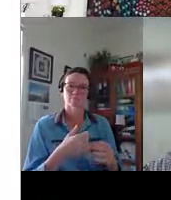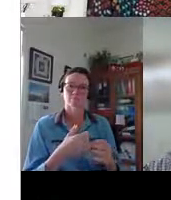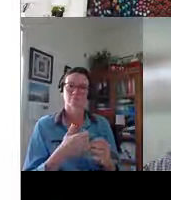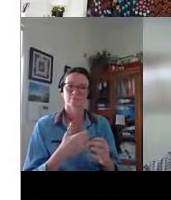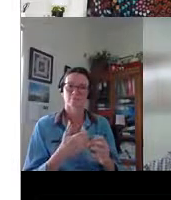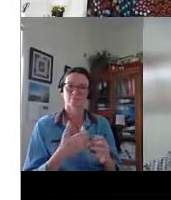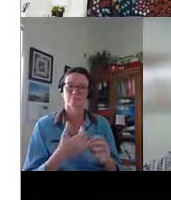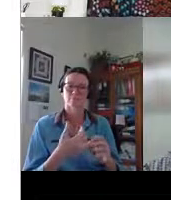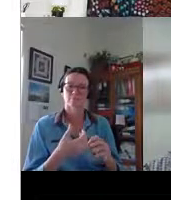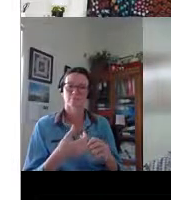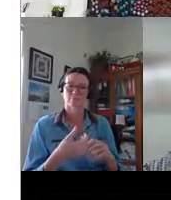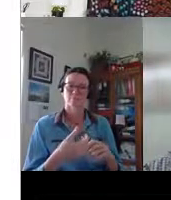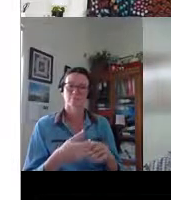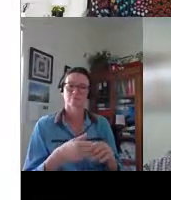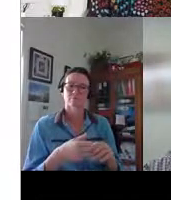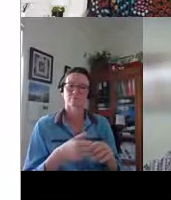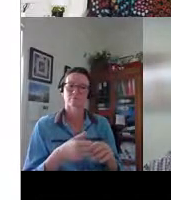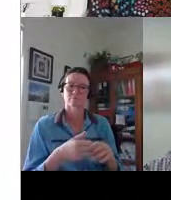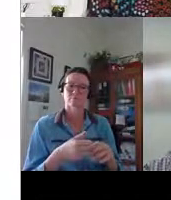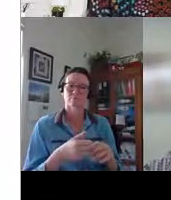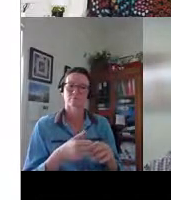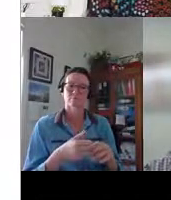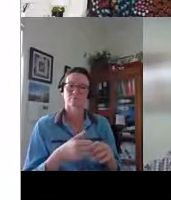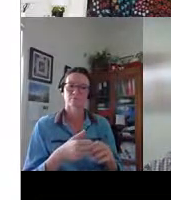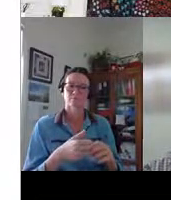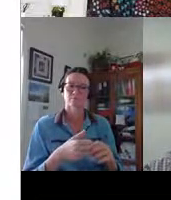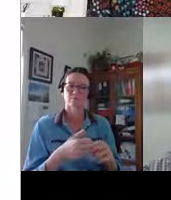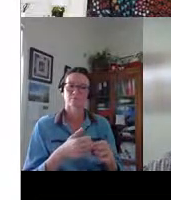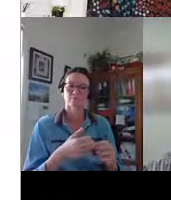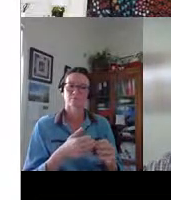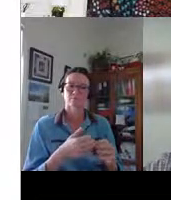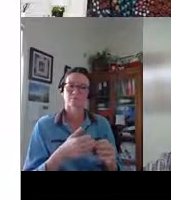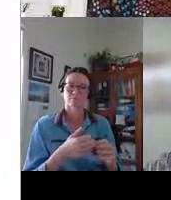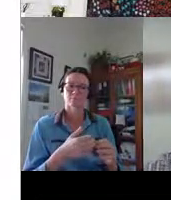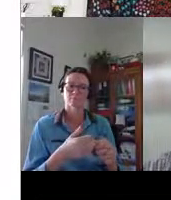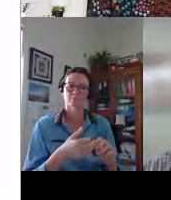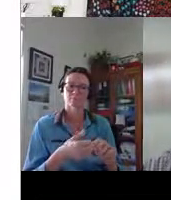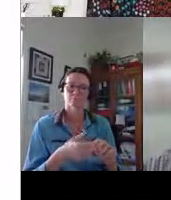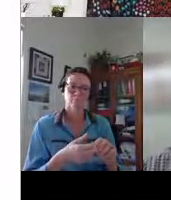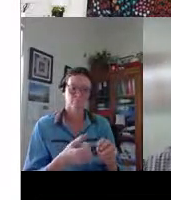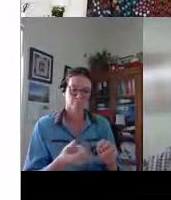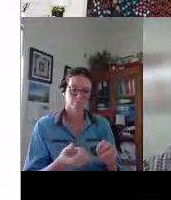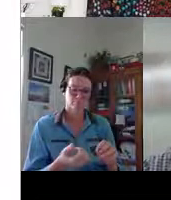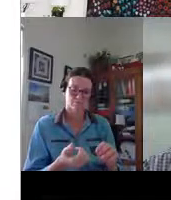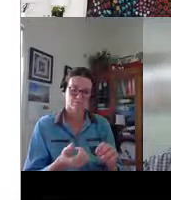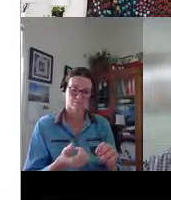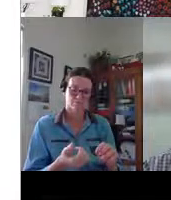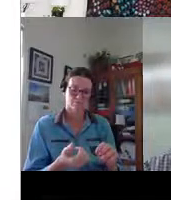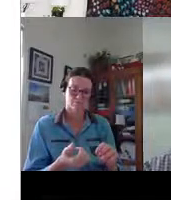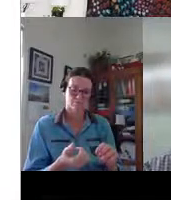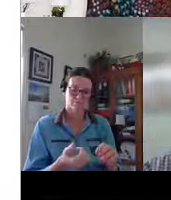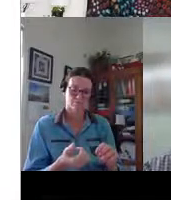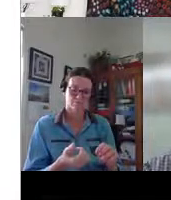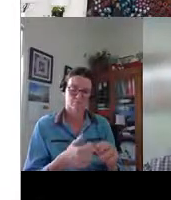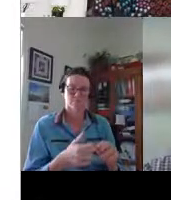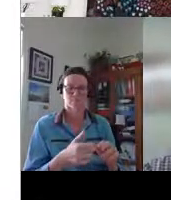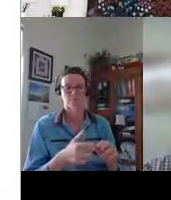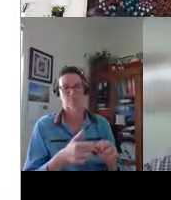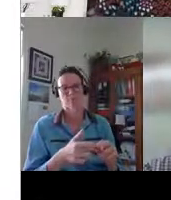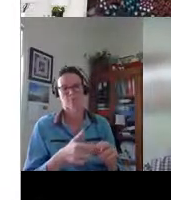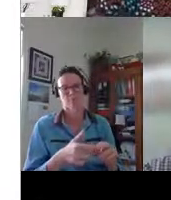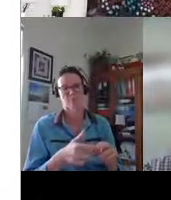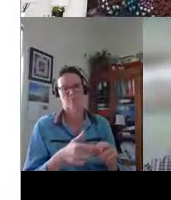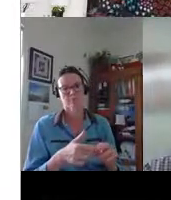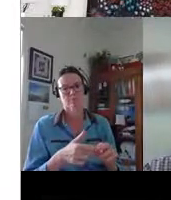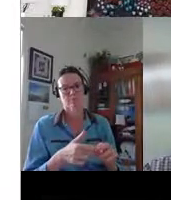excited to go ahead and look at the regulatory sandbox and arena. So we'll keep you posted on where we do end up with that. That's